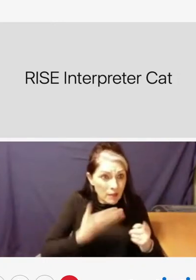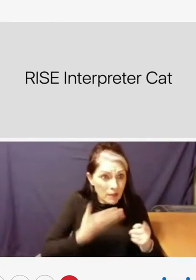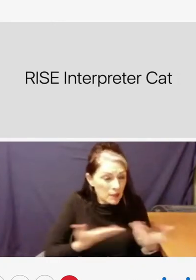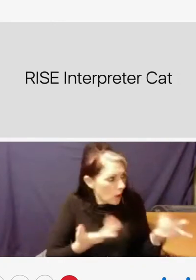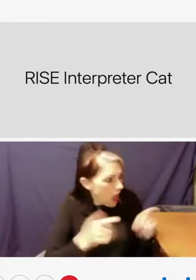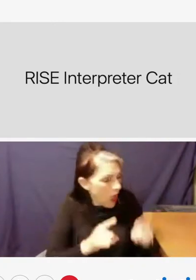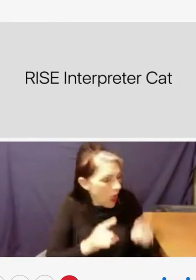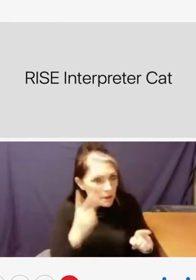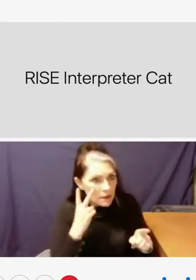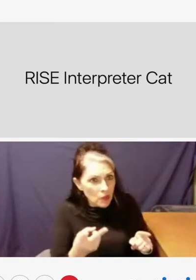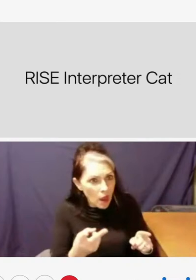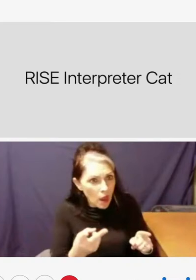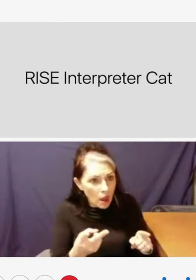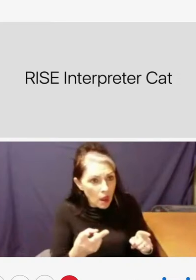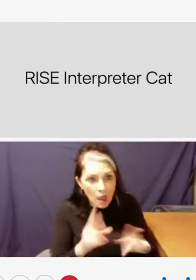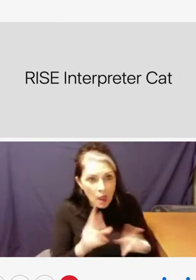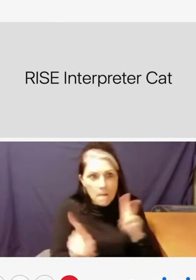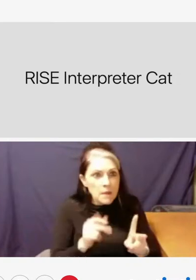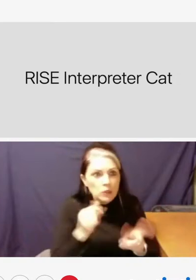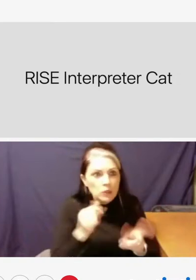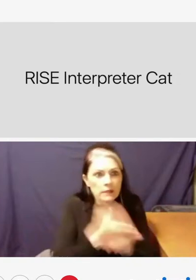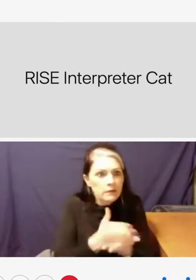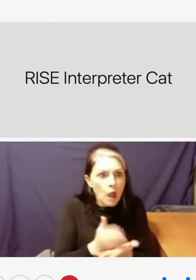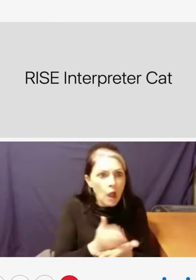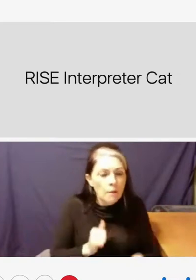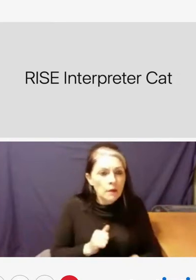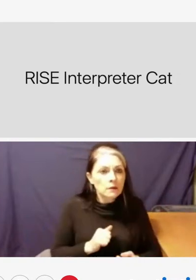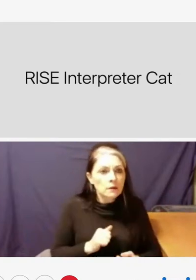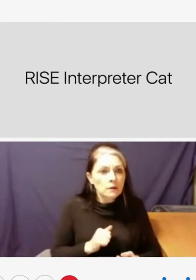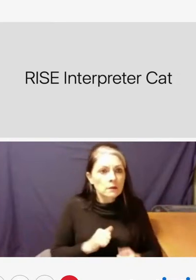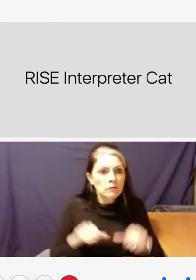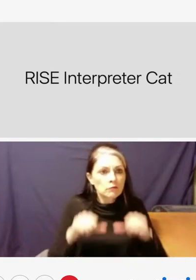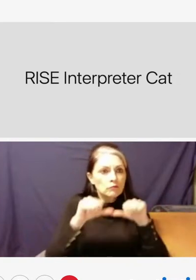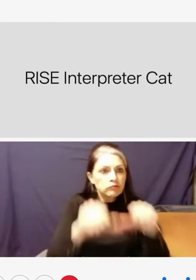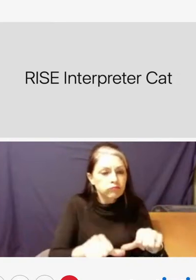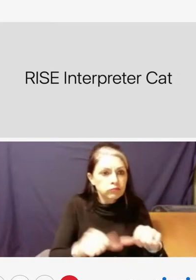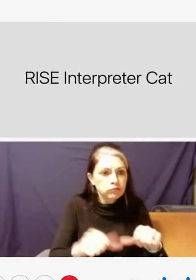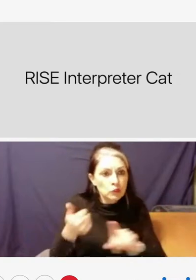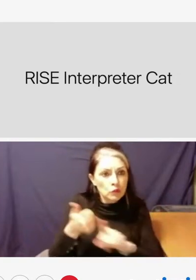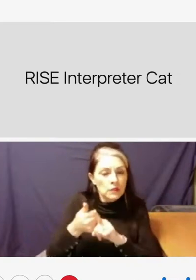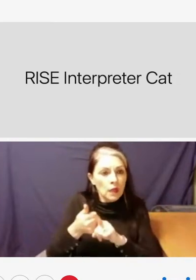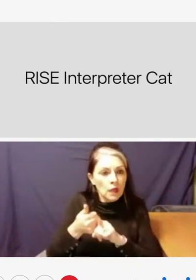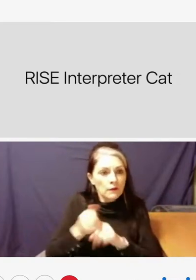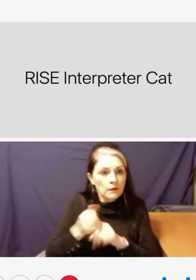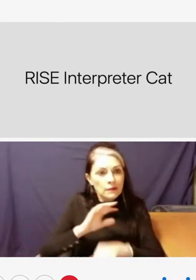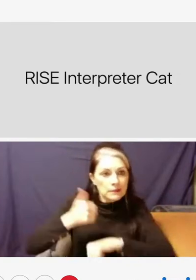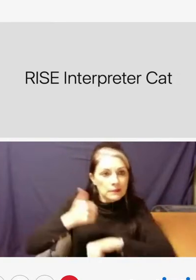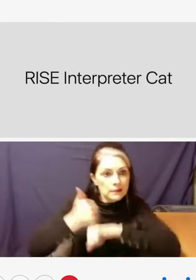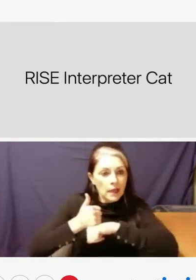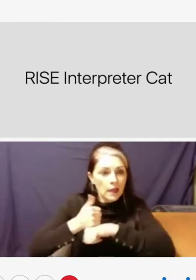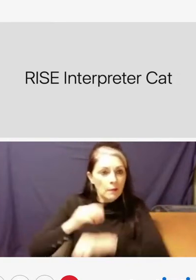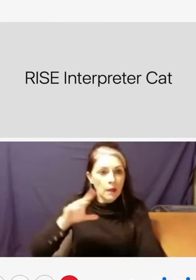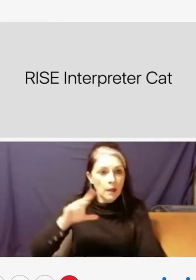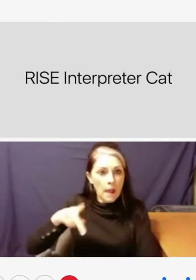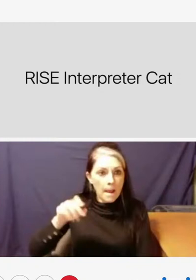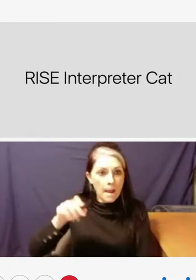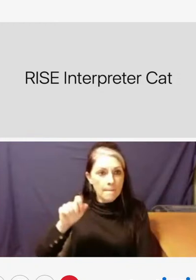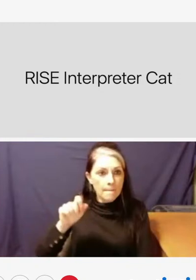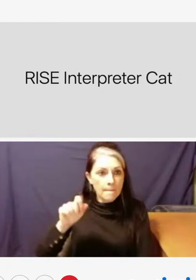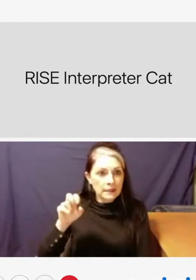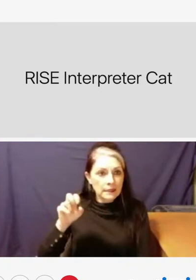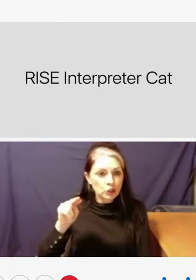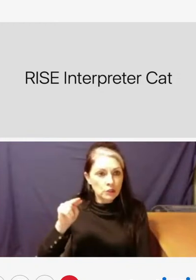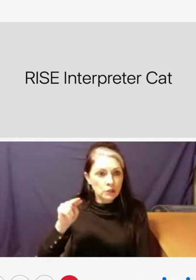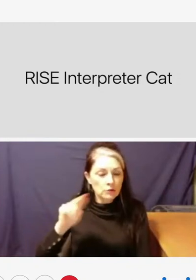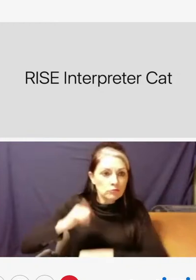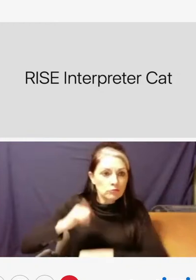didn't stop so they put together a petition to either put a stop sign there or the lights